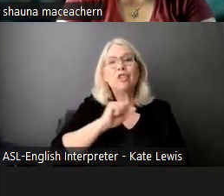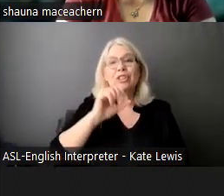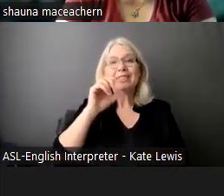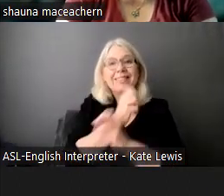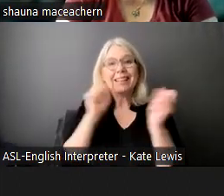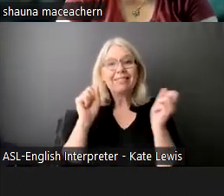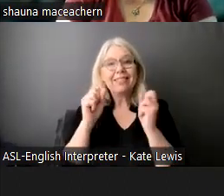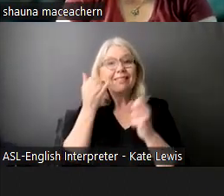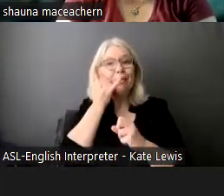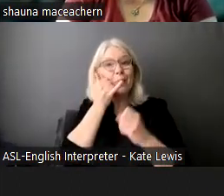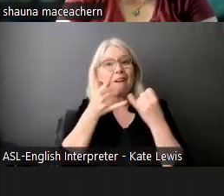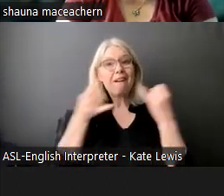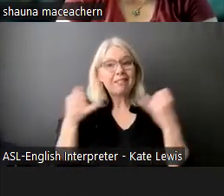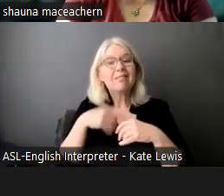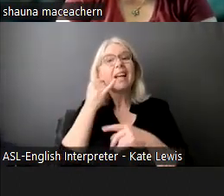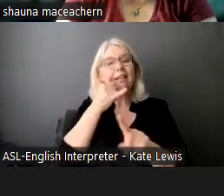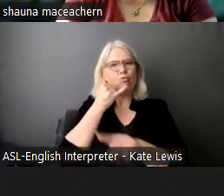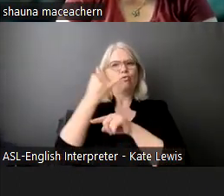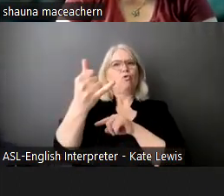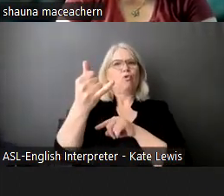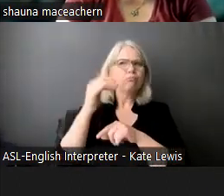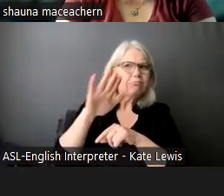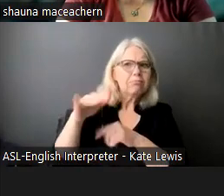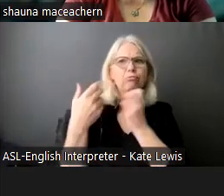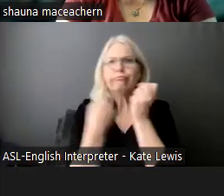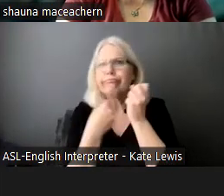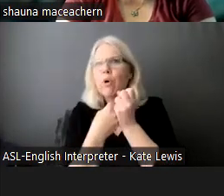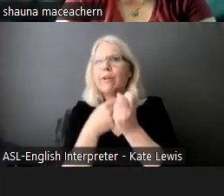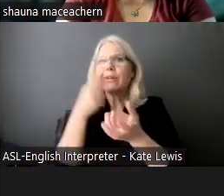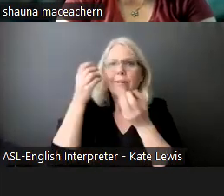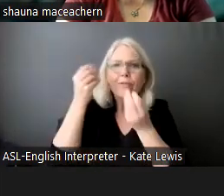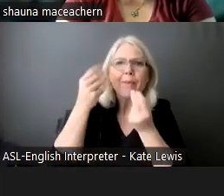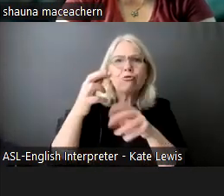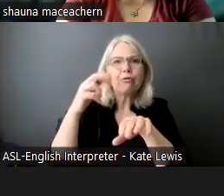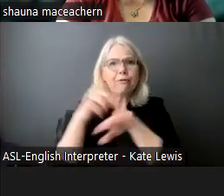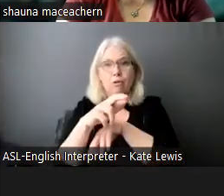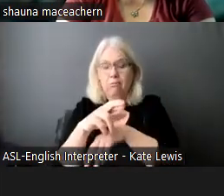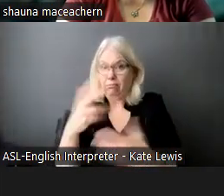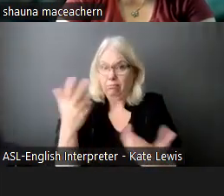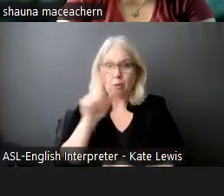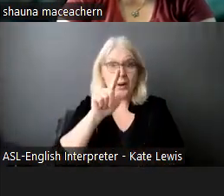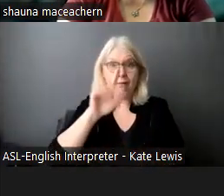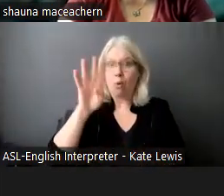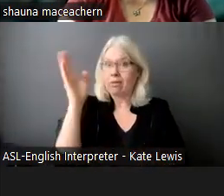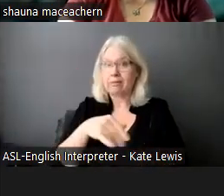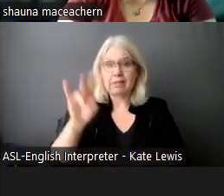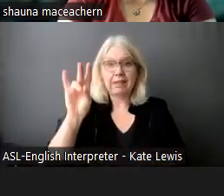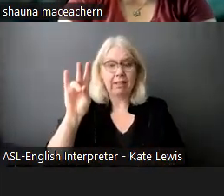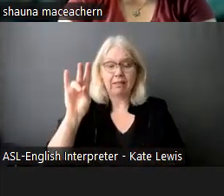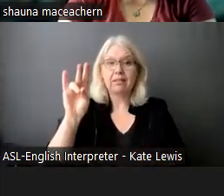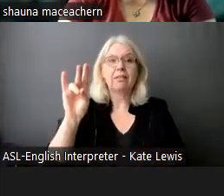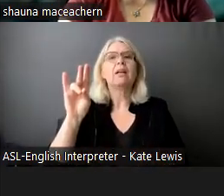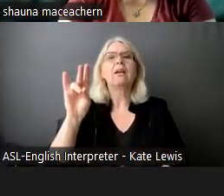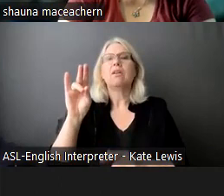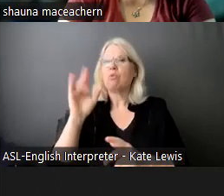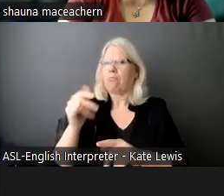available for support, information, and referrals. 24 hours a day, 7 days a week. All calls are